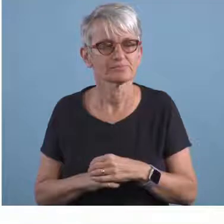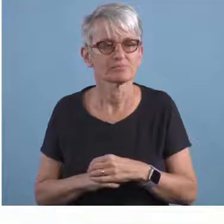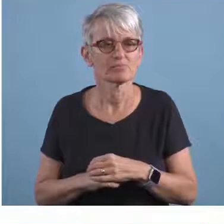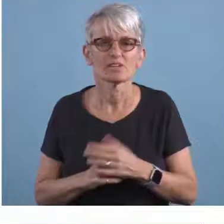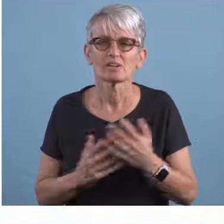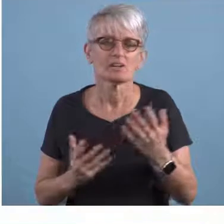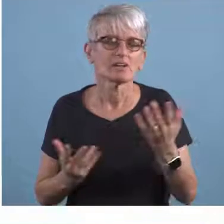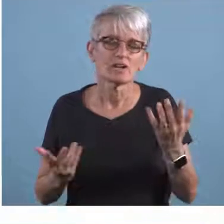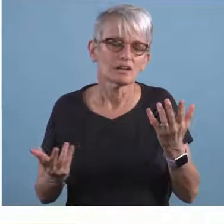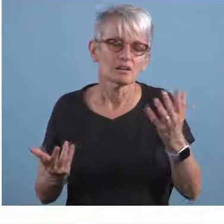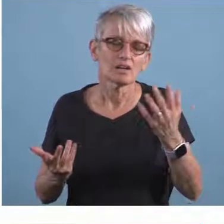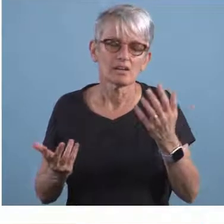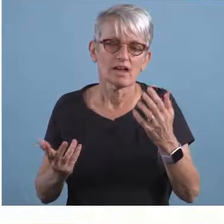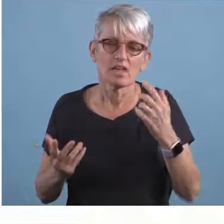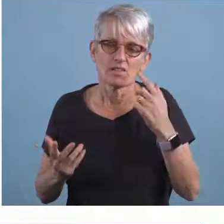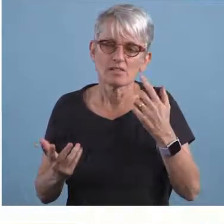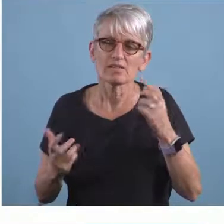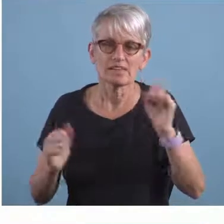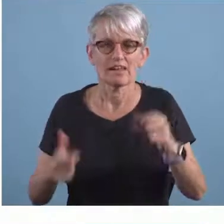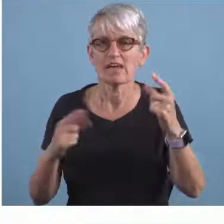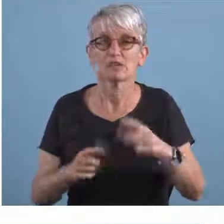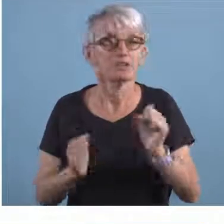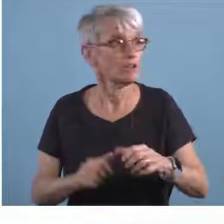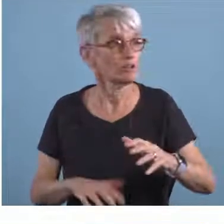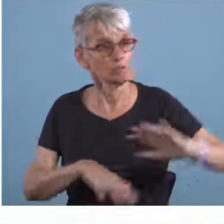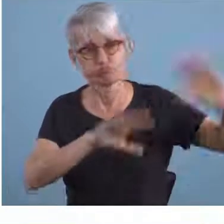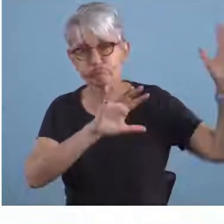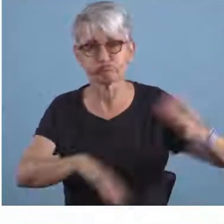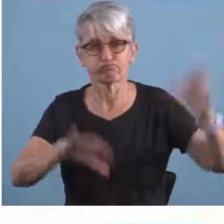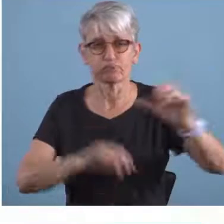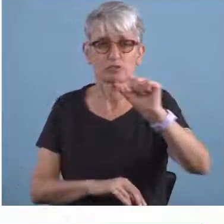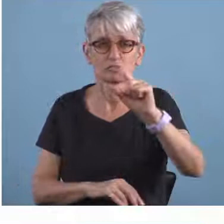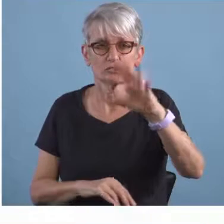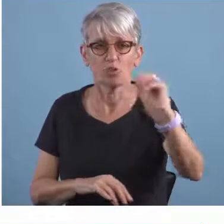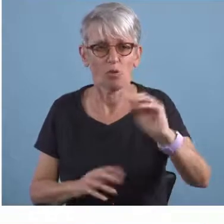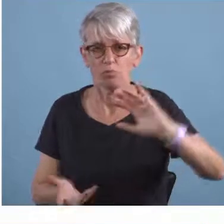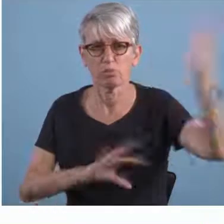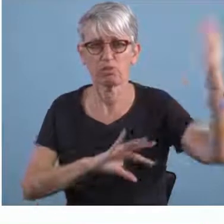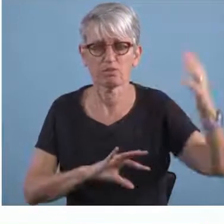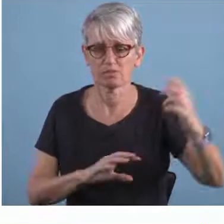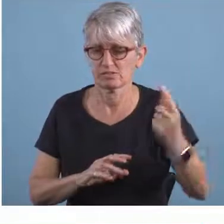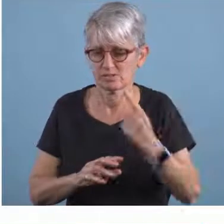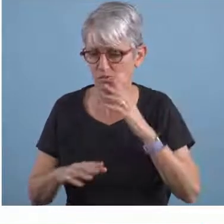things could happen. A storm could come in and something happens.